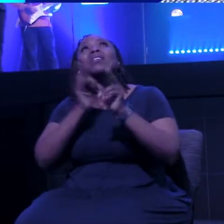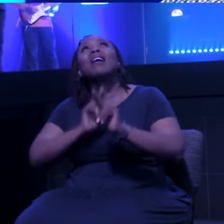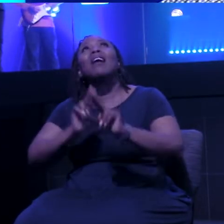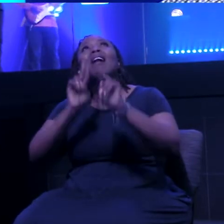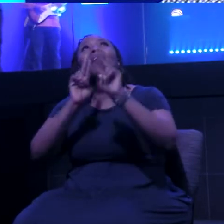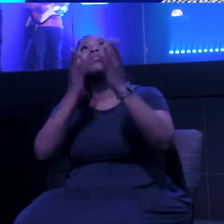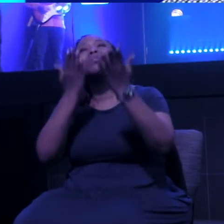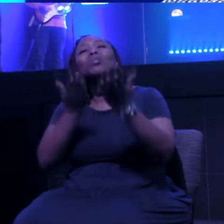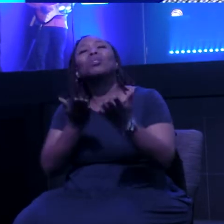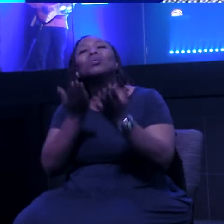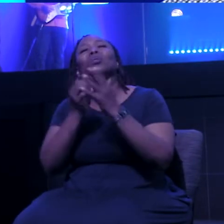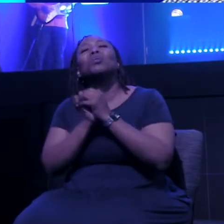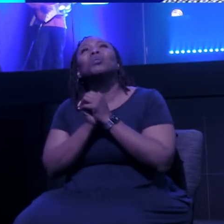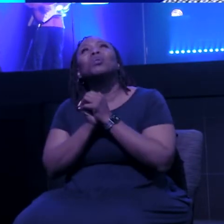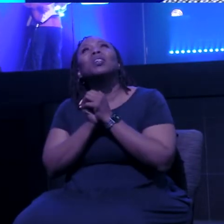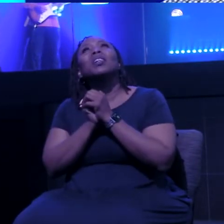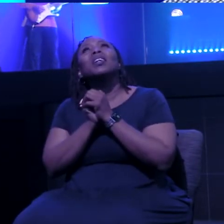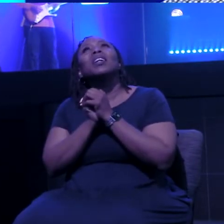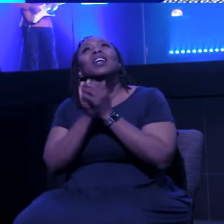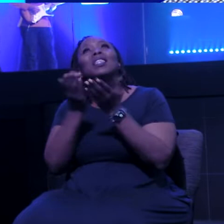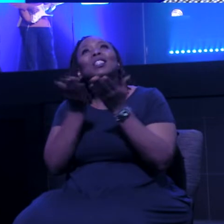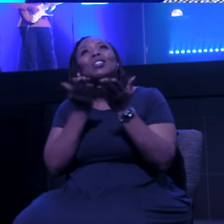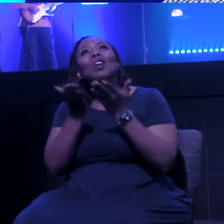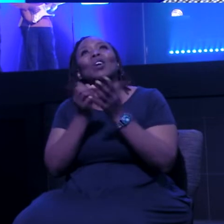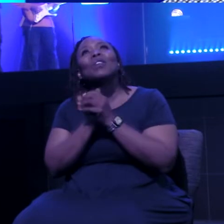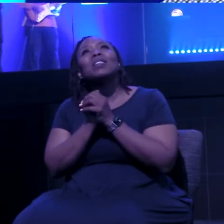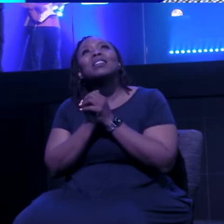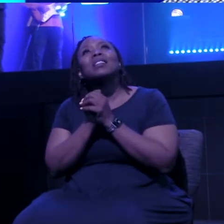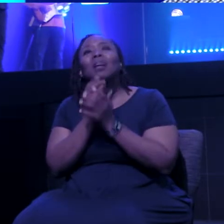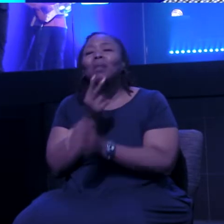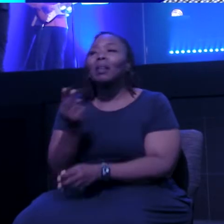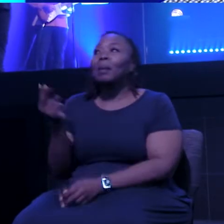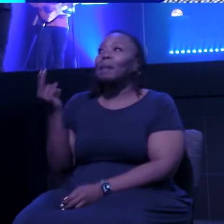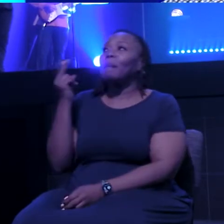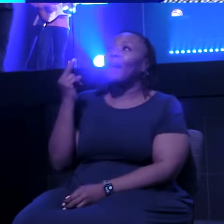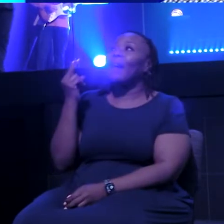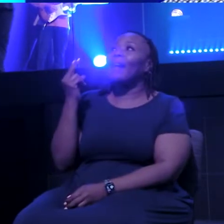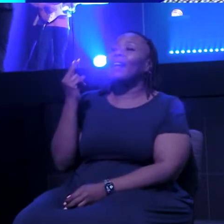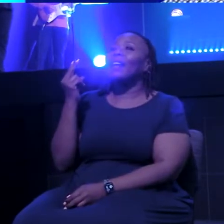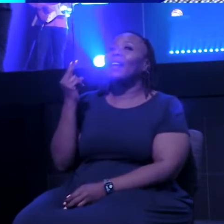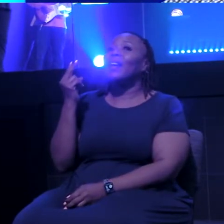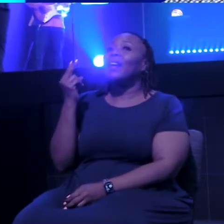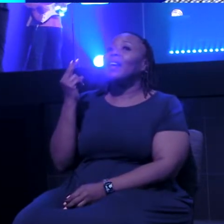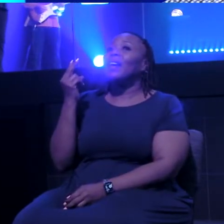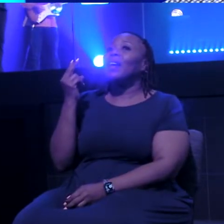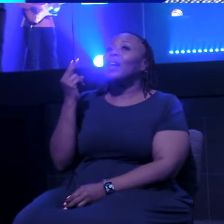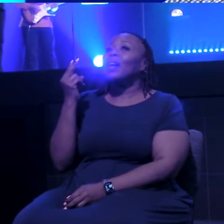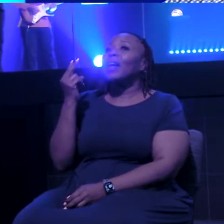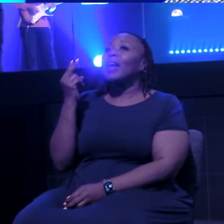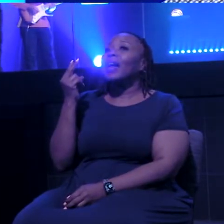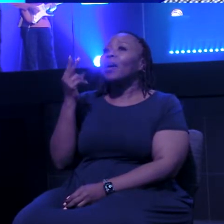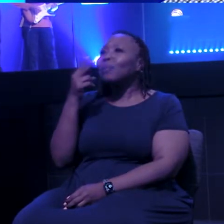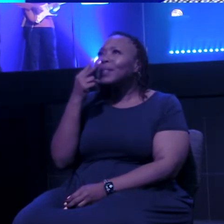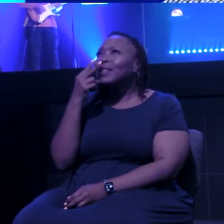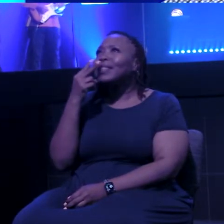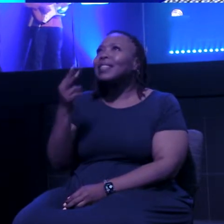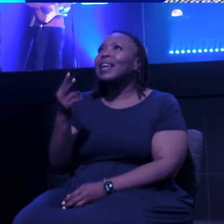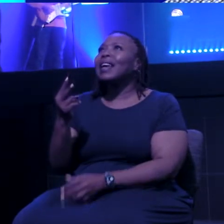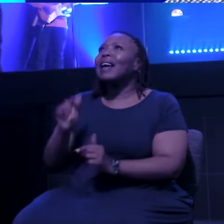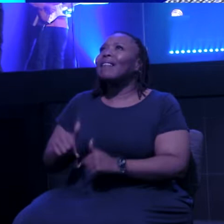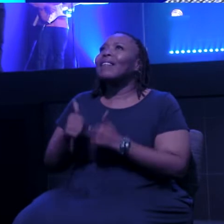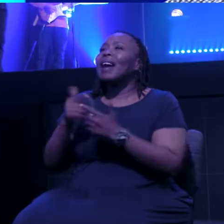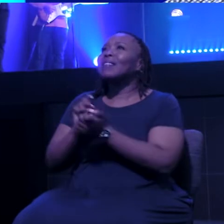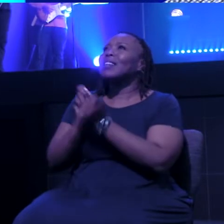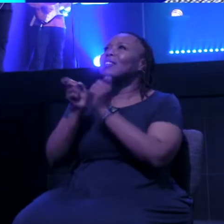you, as a service that we look back that things changed in the lives of so many because of what's